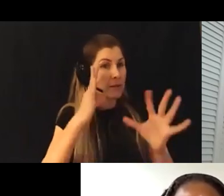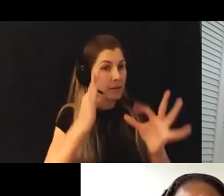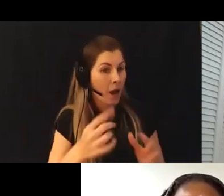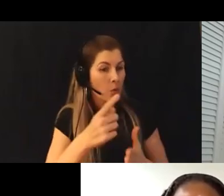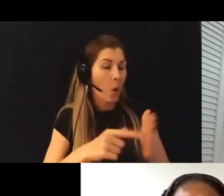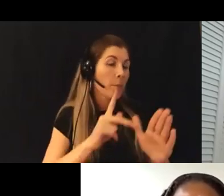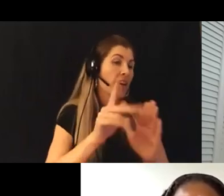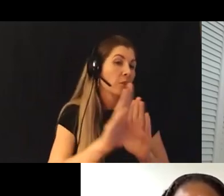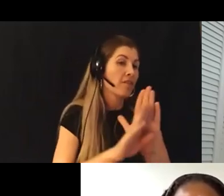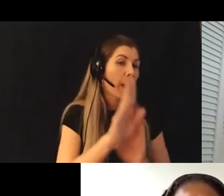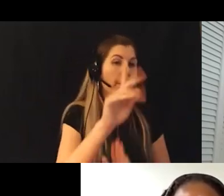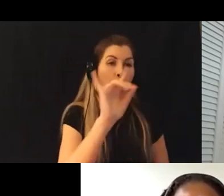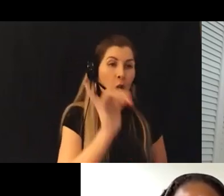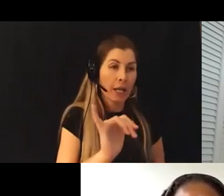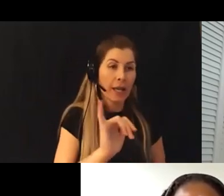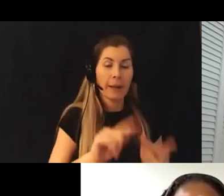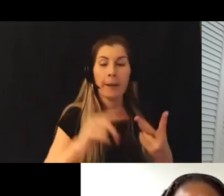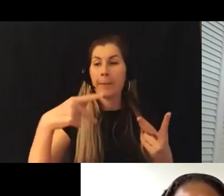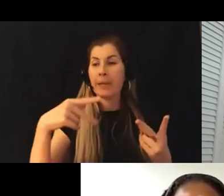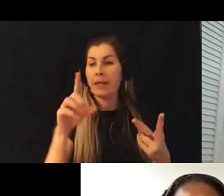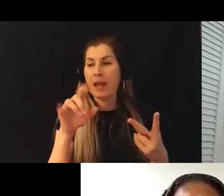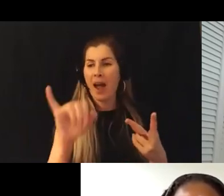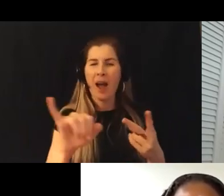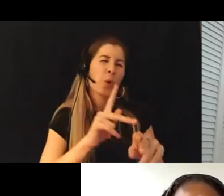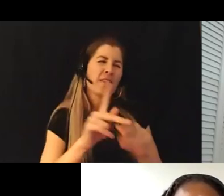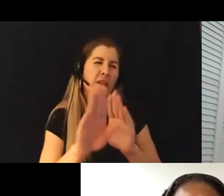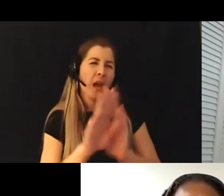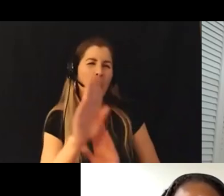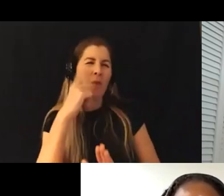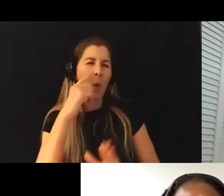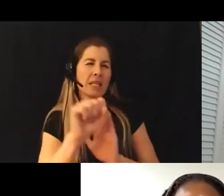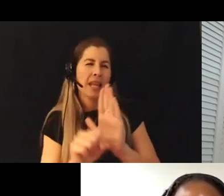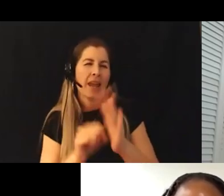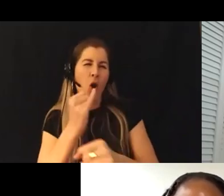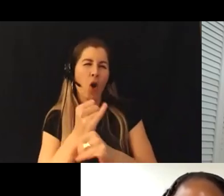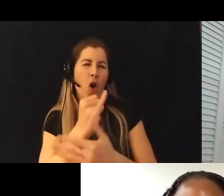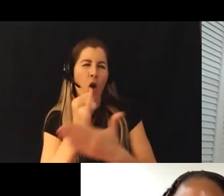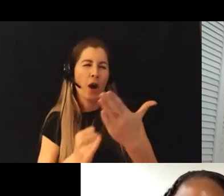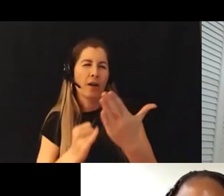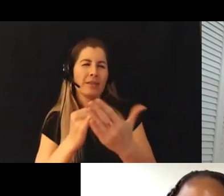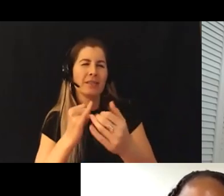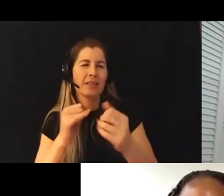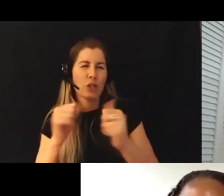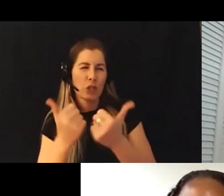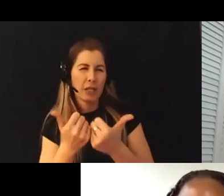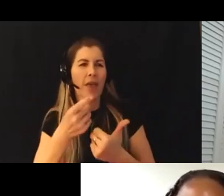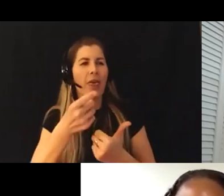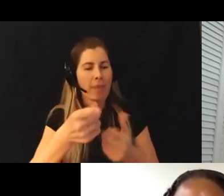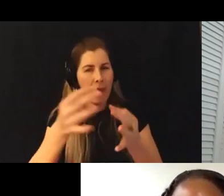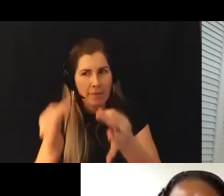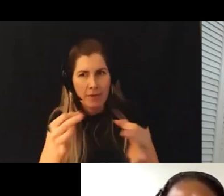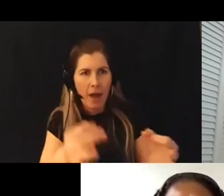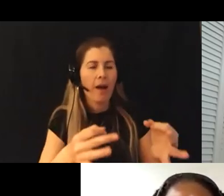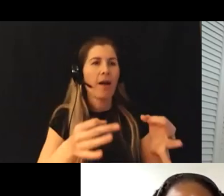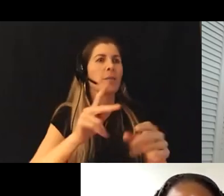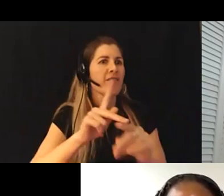The PDI, the Professional Development Institute for State Arts Agency Arts Ed Managers, they're self-directing what their professional development looks